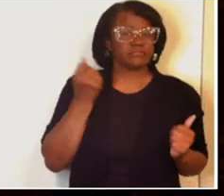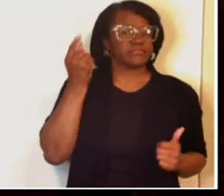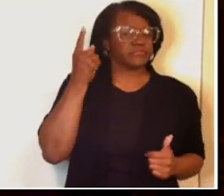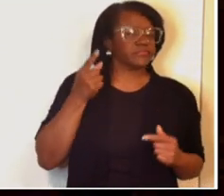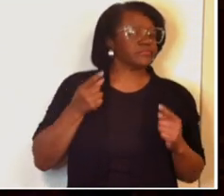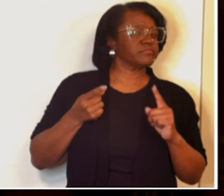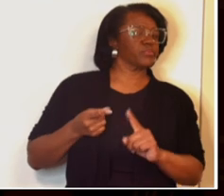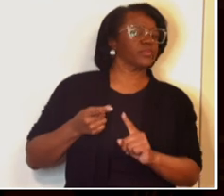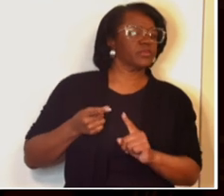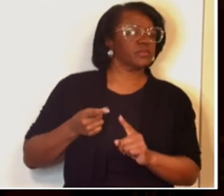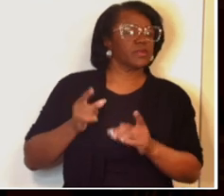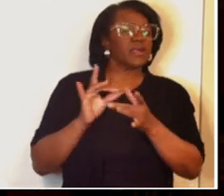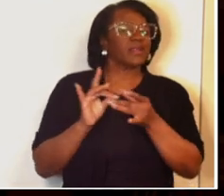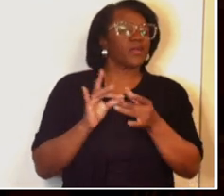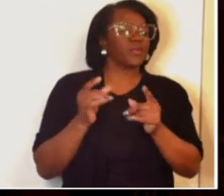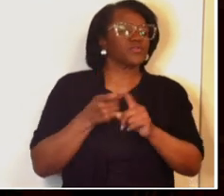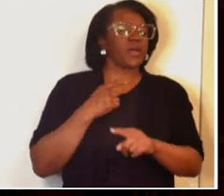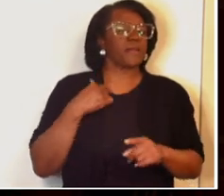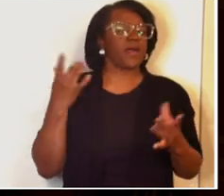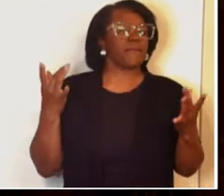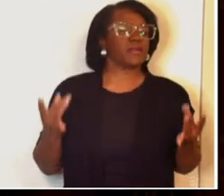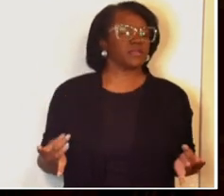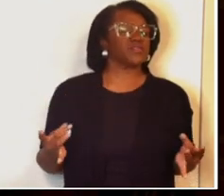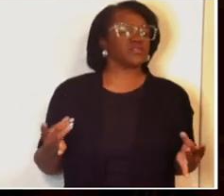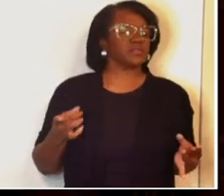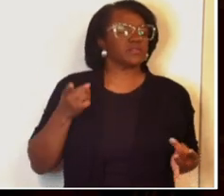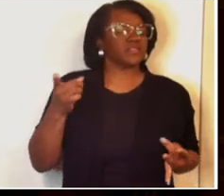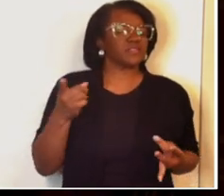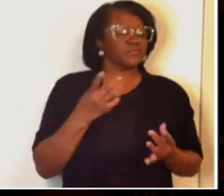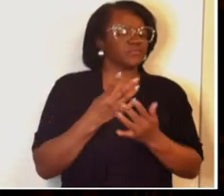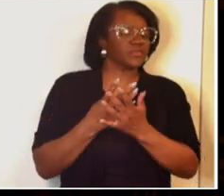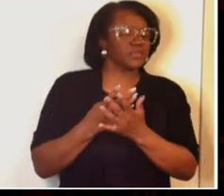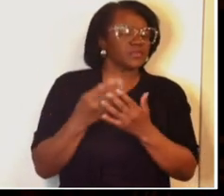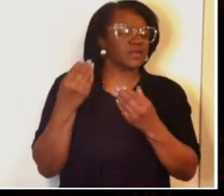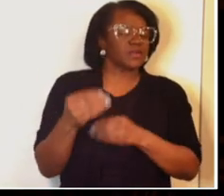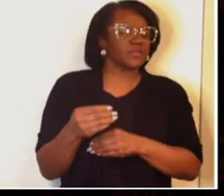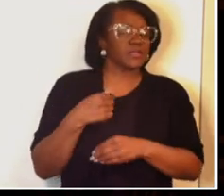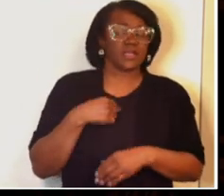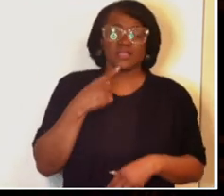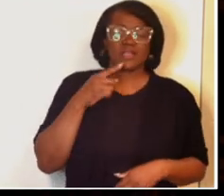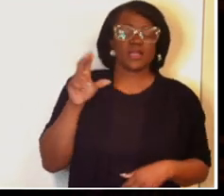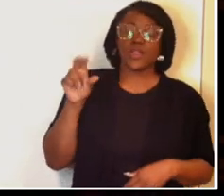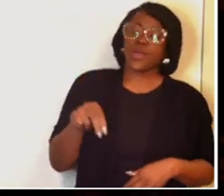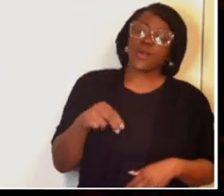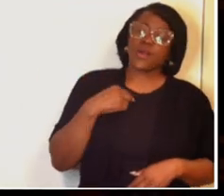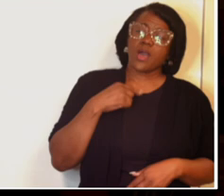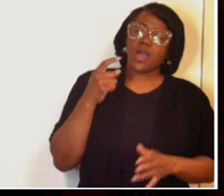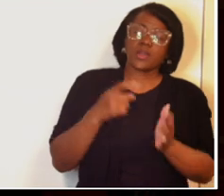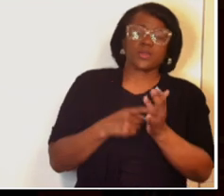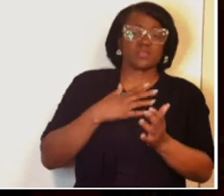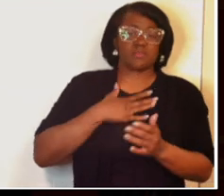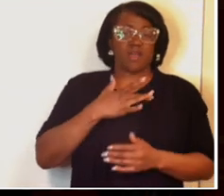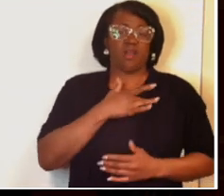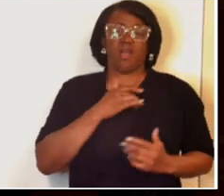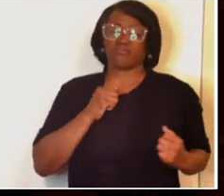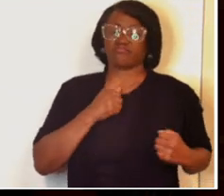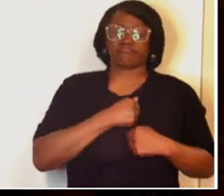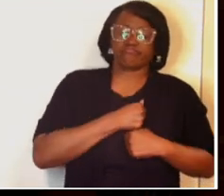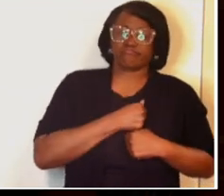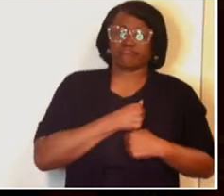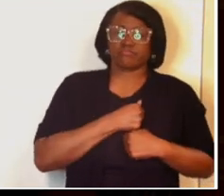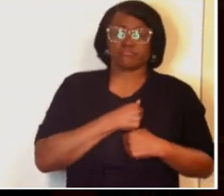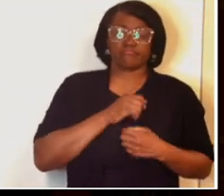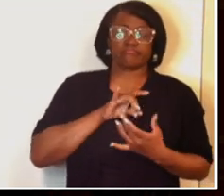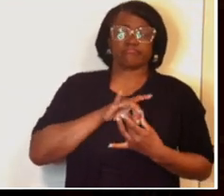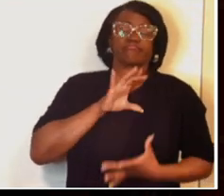language from my meditation at his precinct. "No," I said, "I noticed my heart had closed. I disassociated to